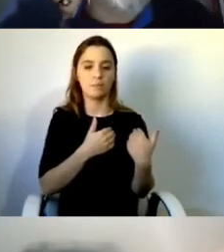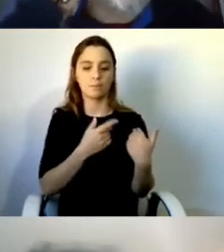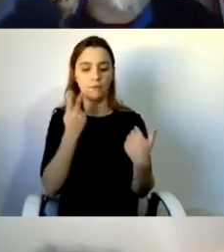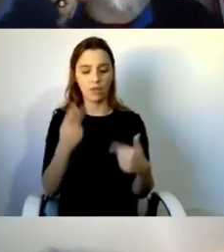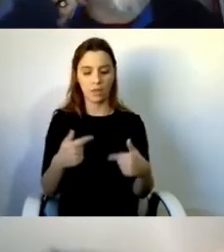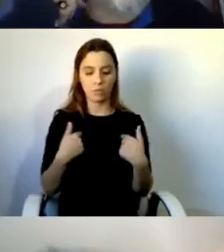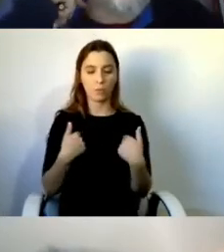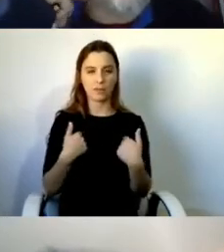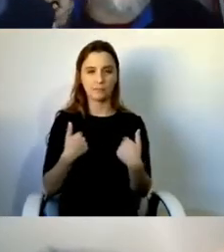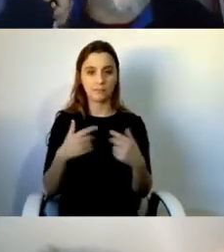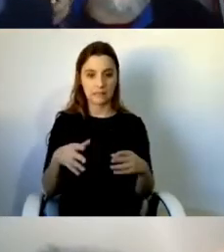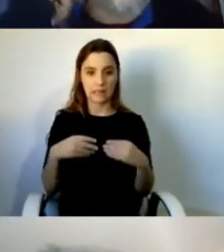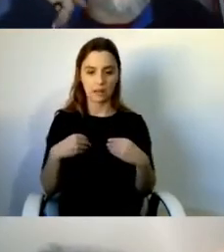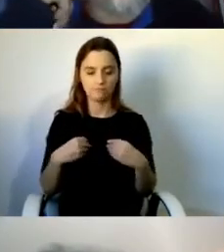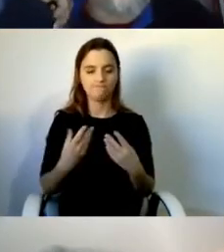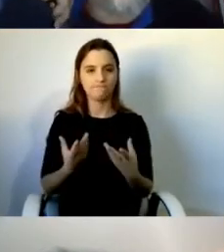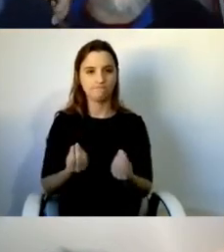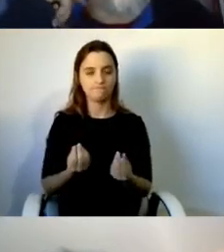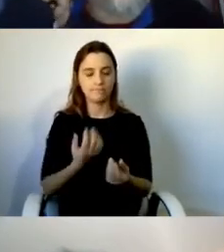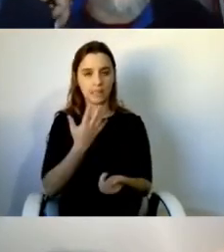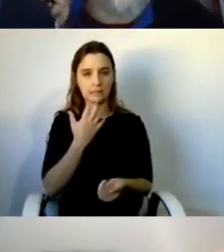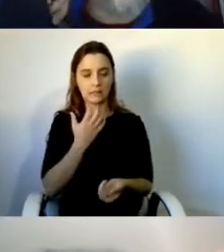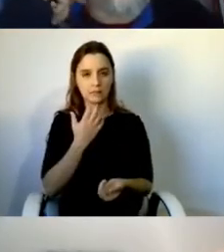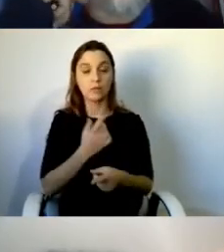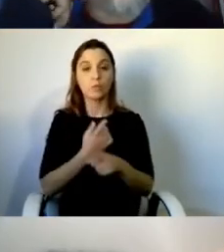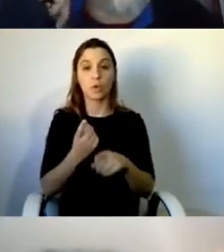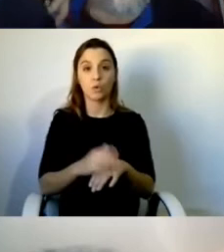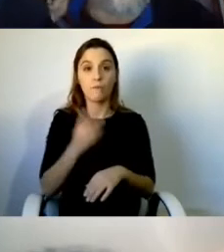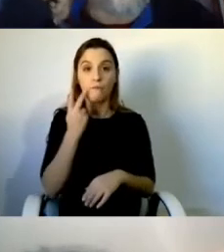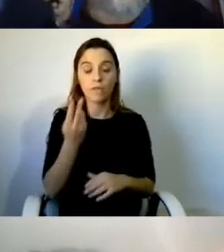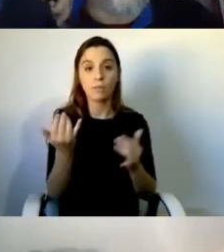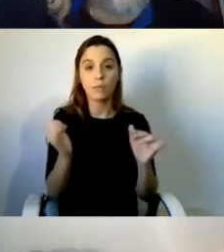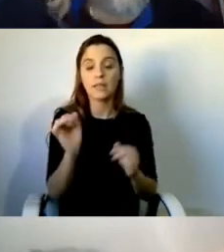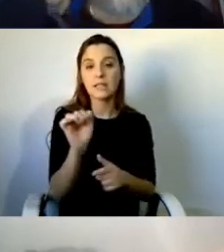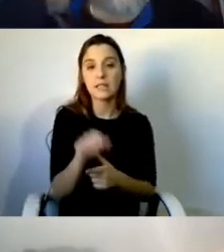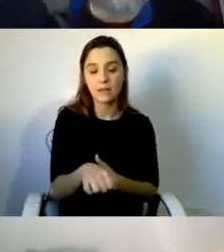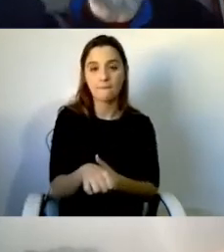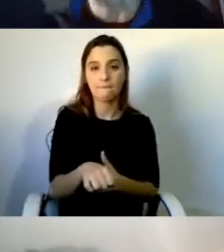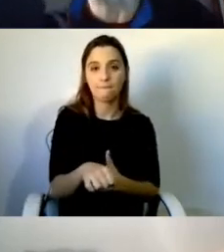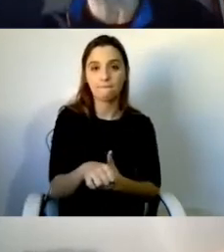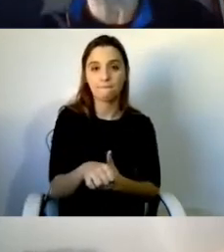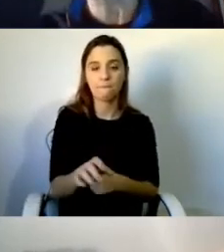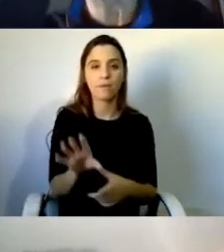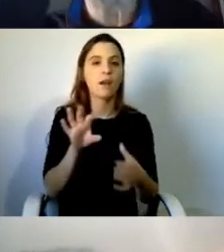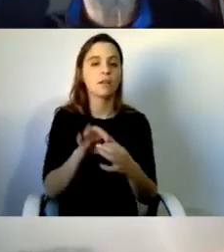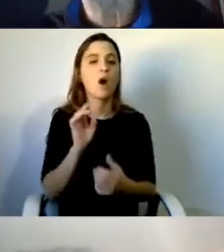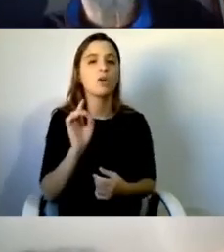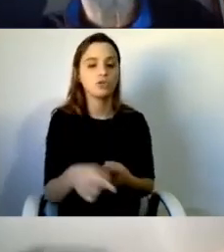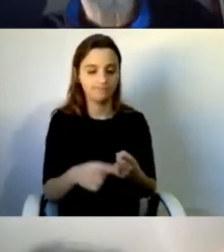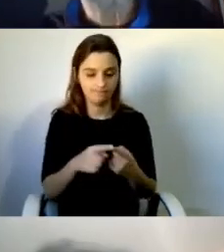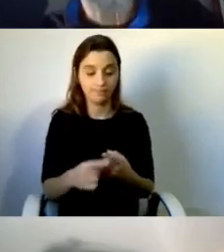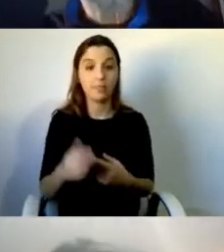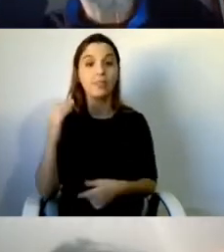Because independent living is about rights, but also about responsibilities.